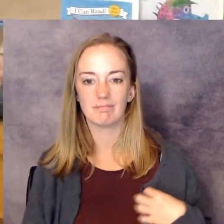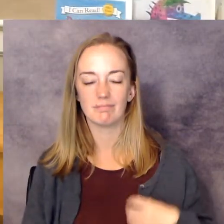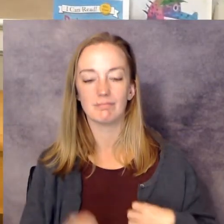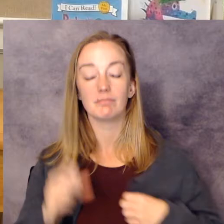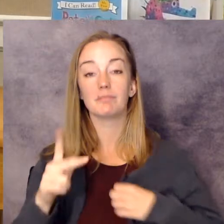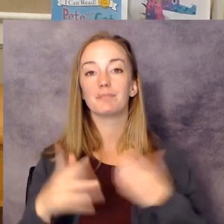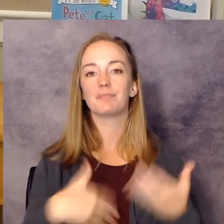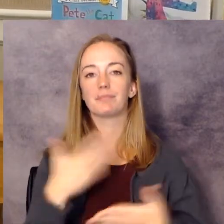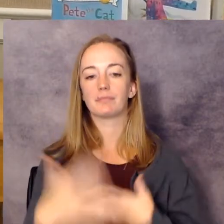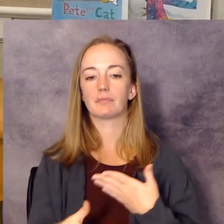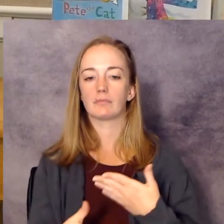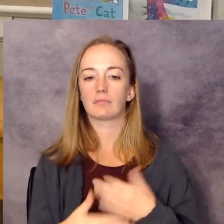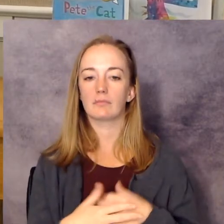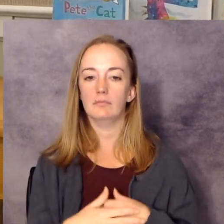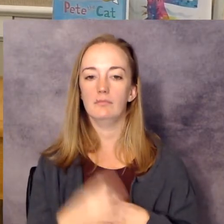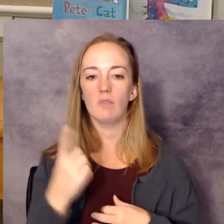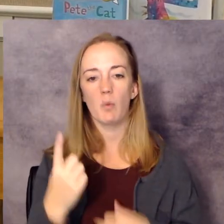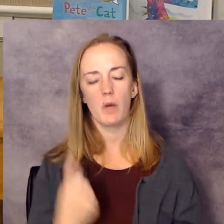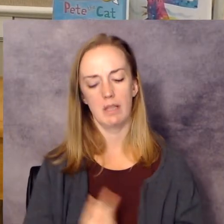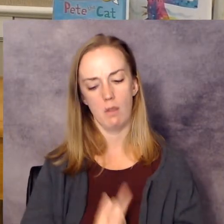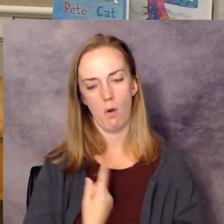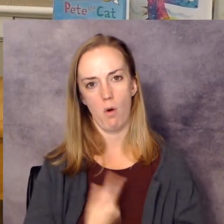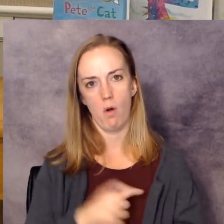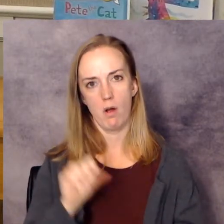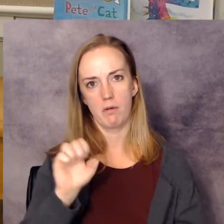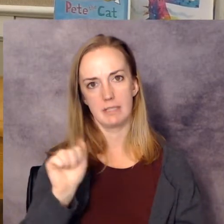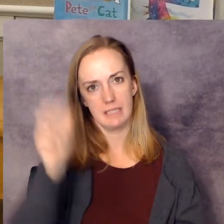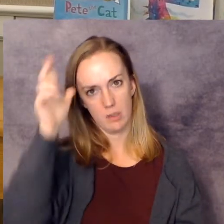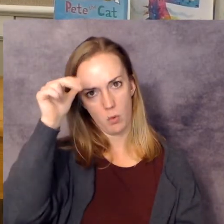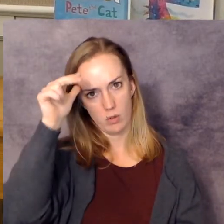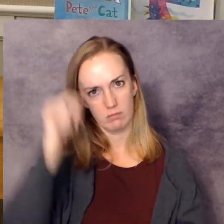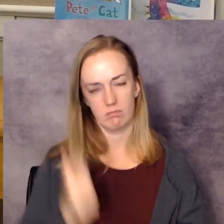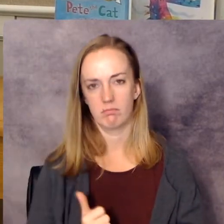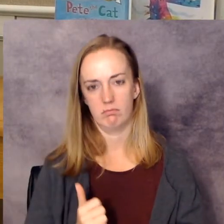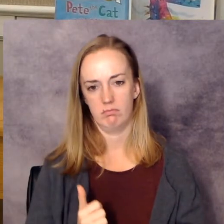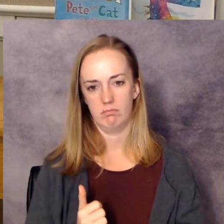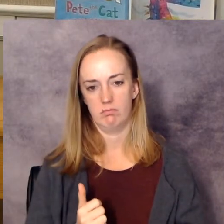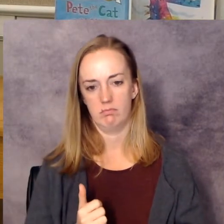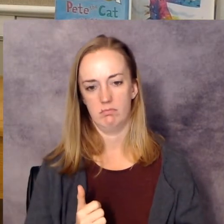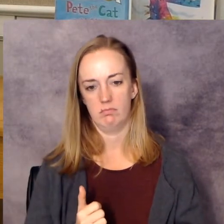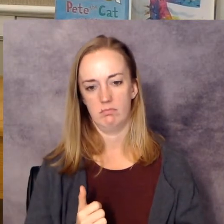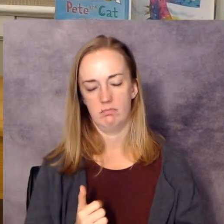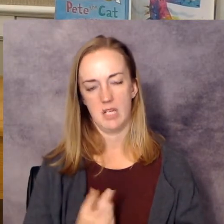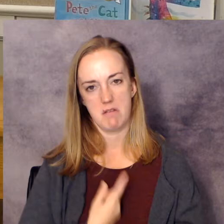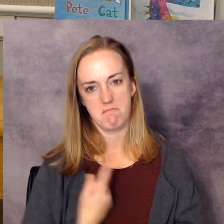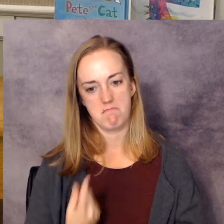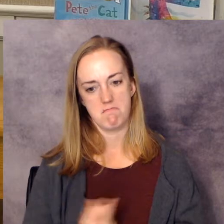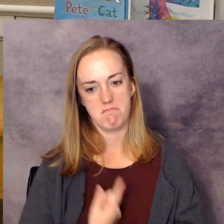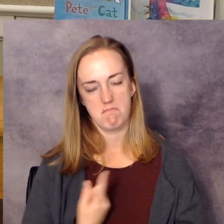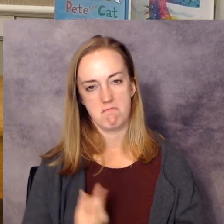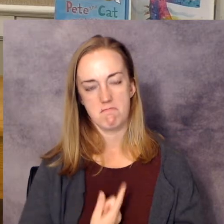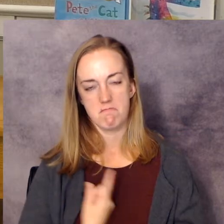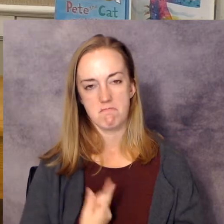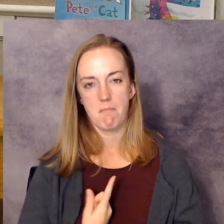Okay, our next one is one lonely seahorse. He's all by himself.